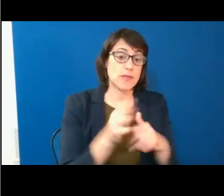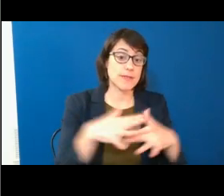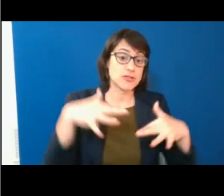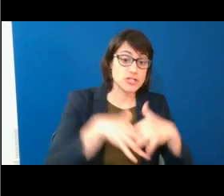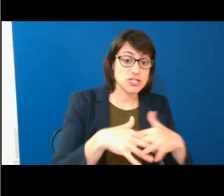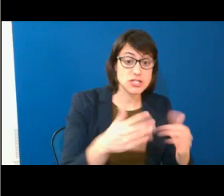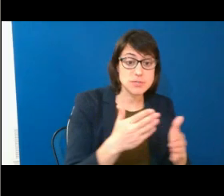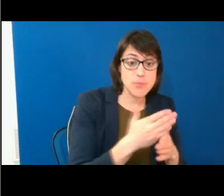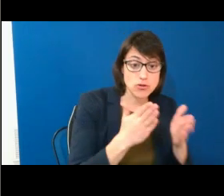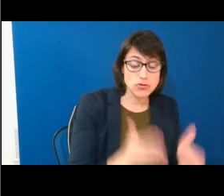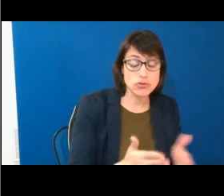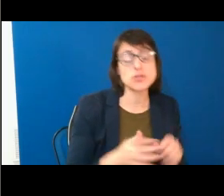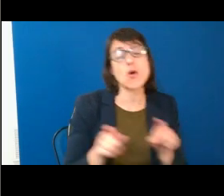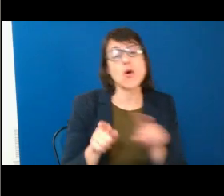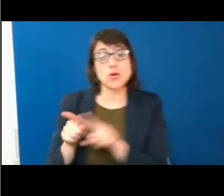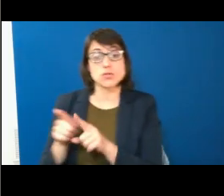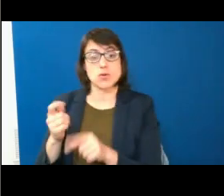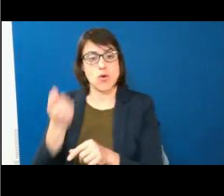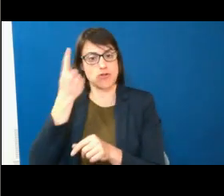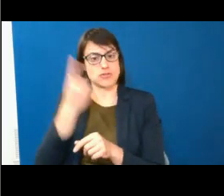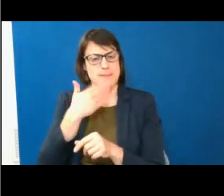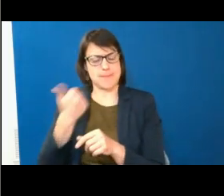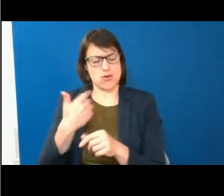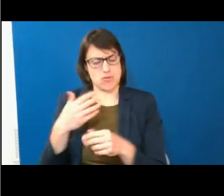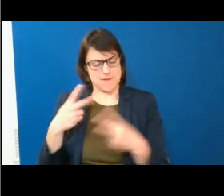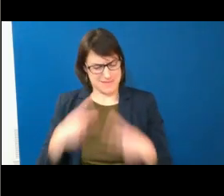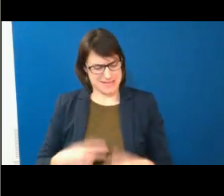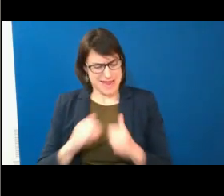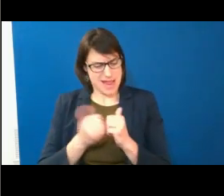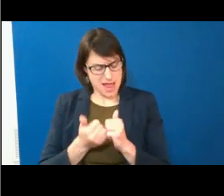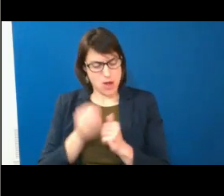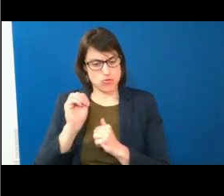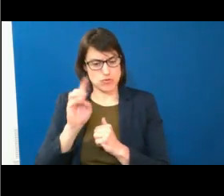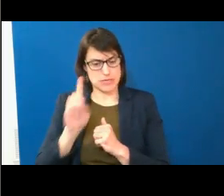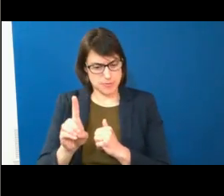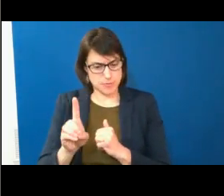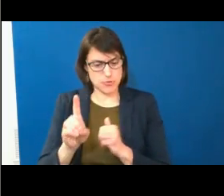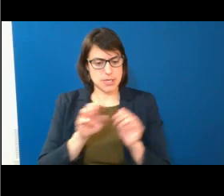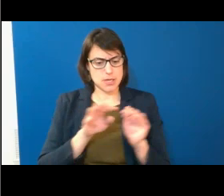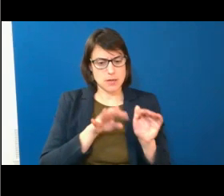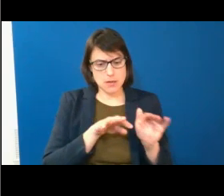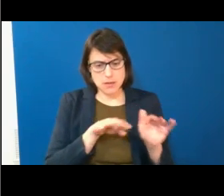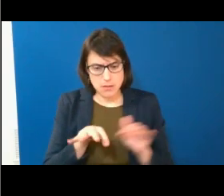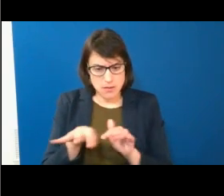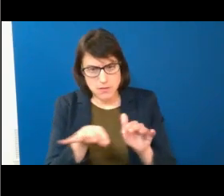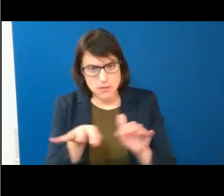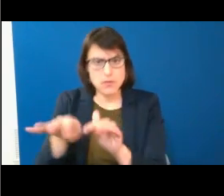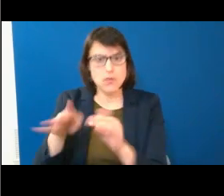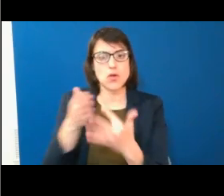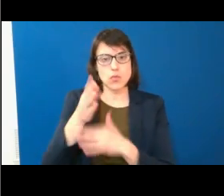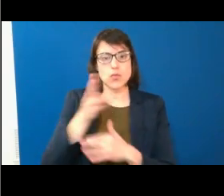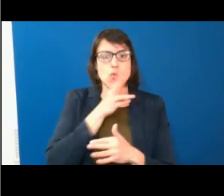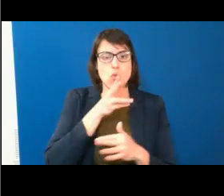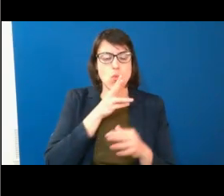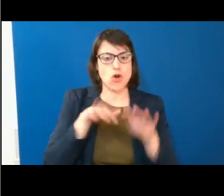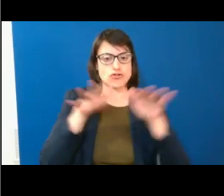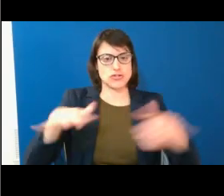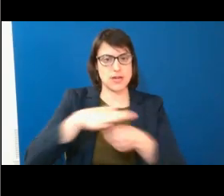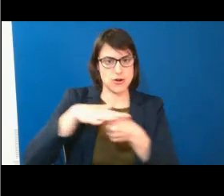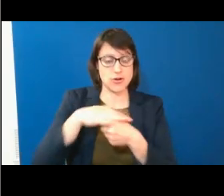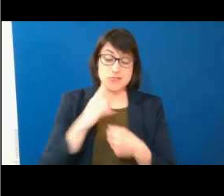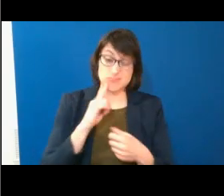having a better understanding of physically how marine debris moves through the watershed. It's incredibly complicated. And so